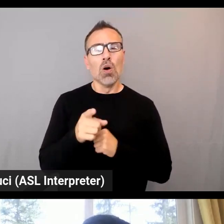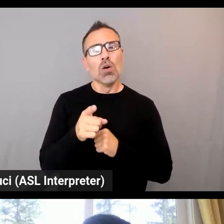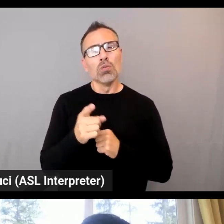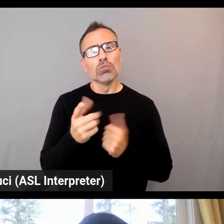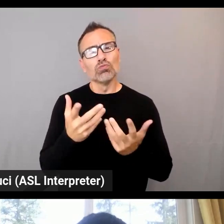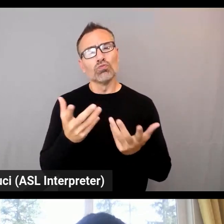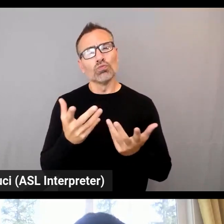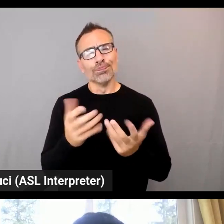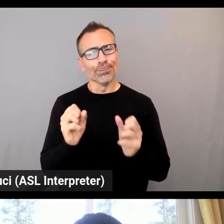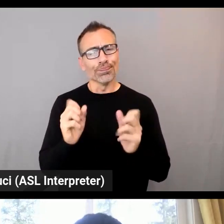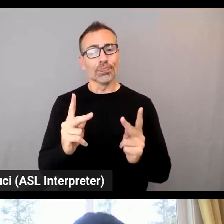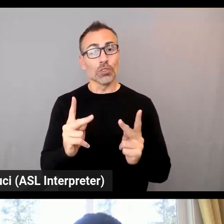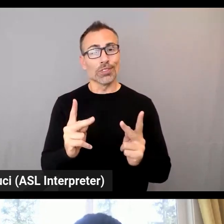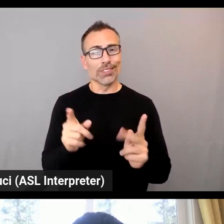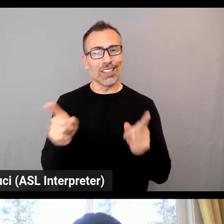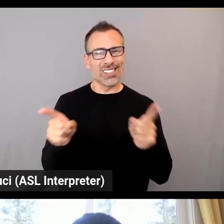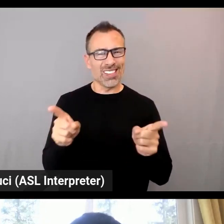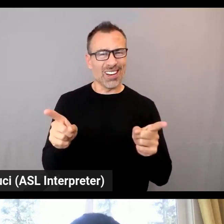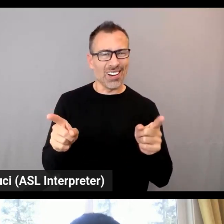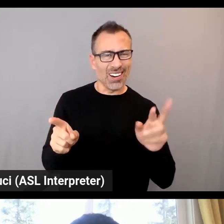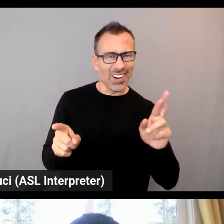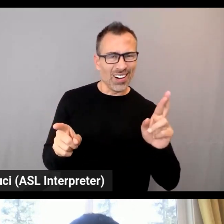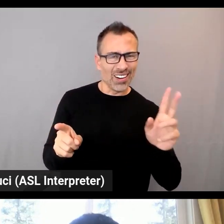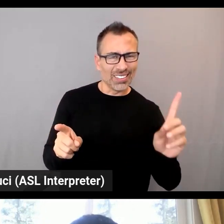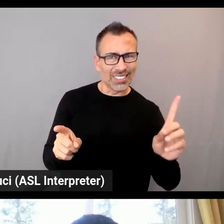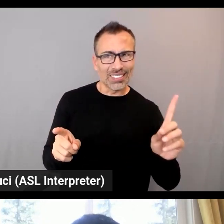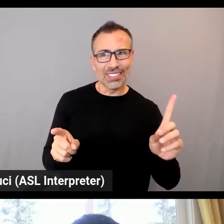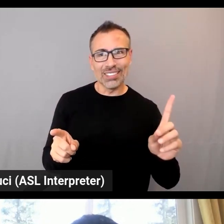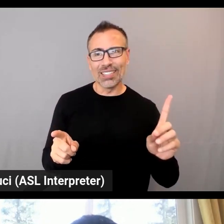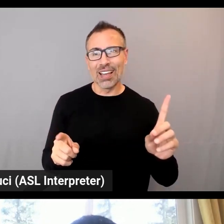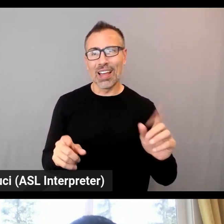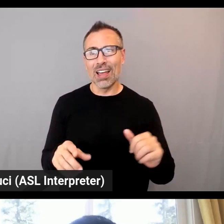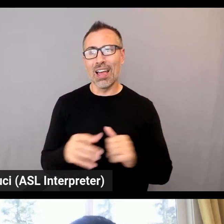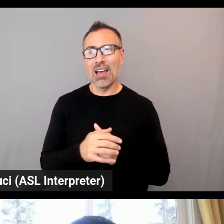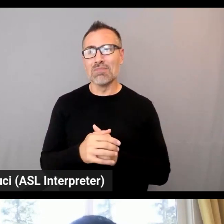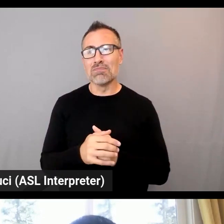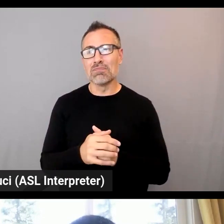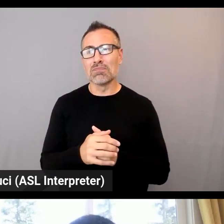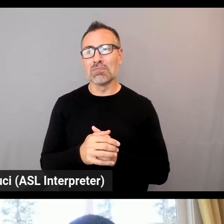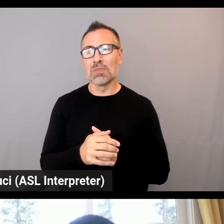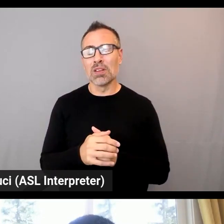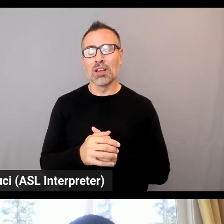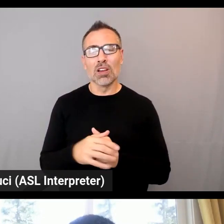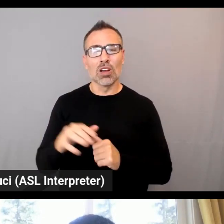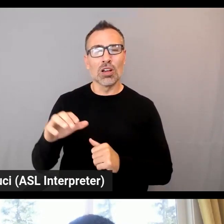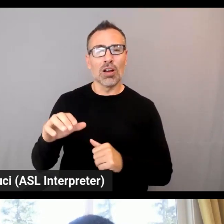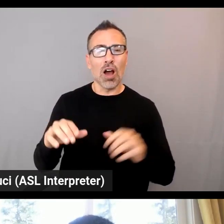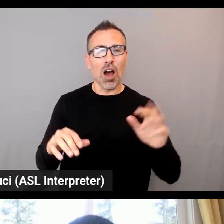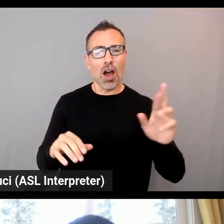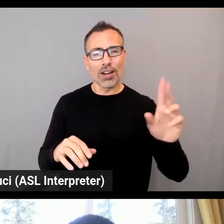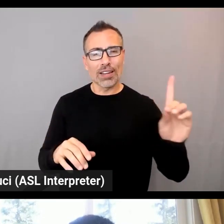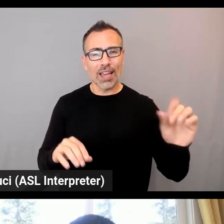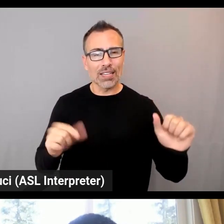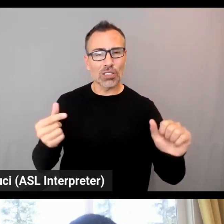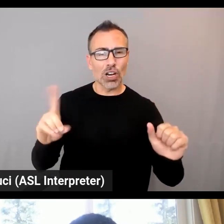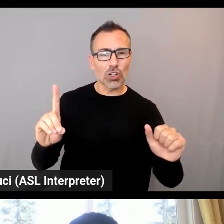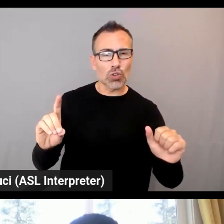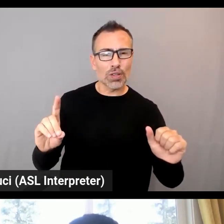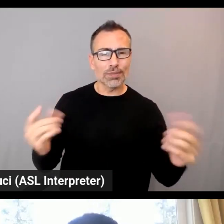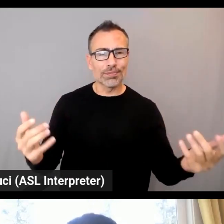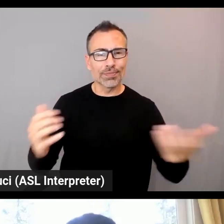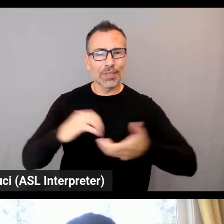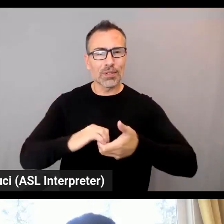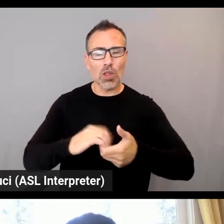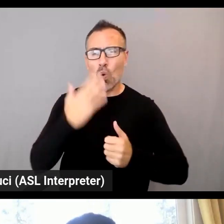came together and you're like, hey, we should make these protections and findings for RDS